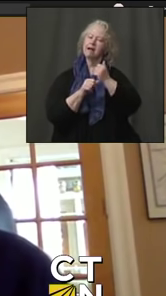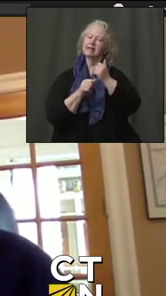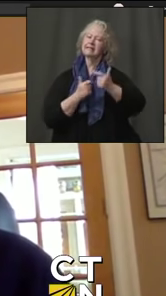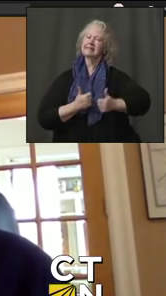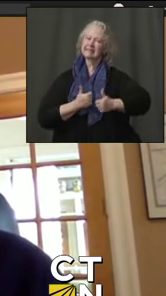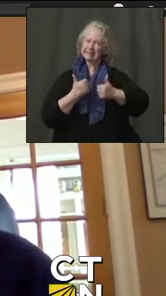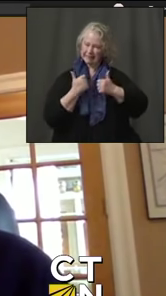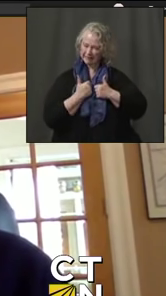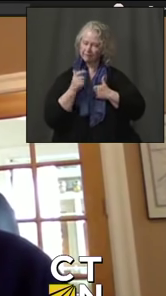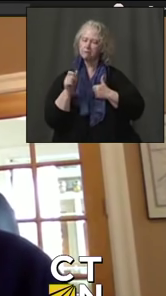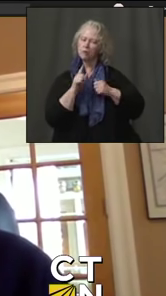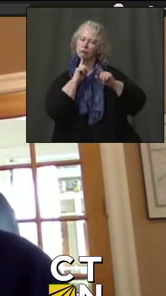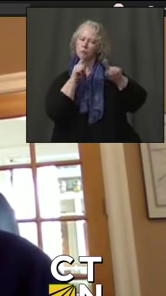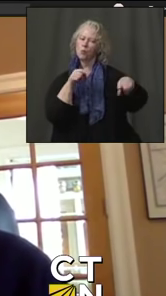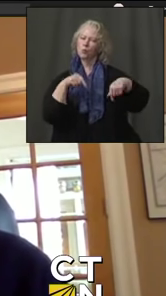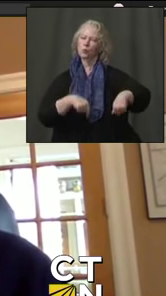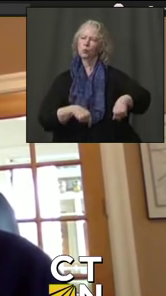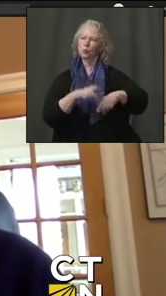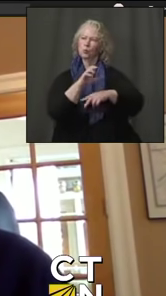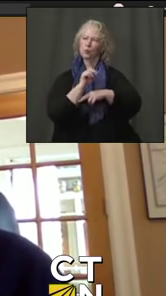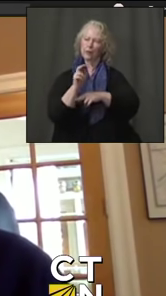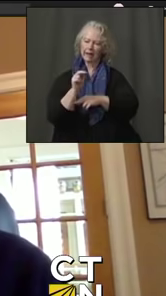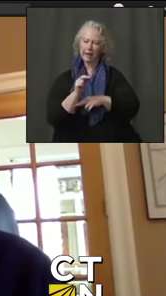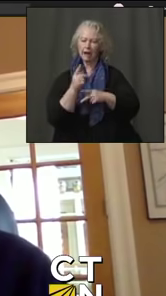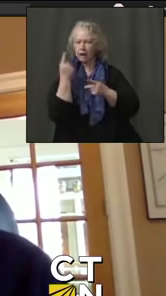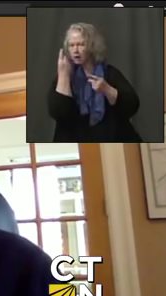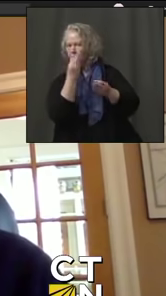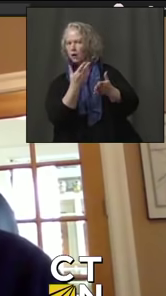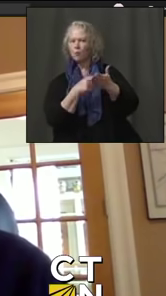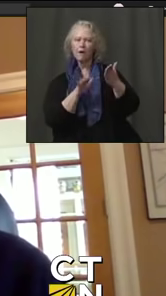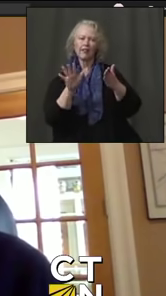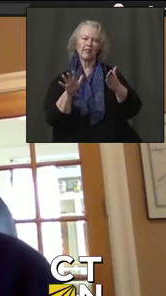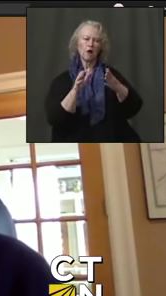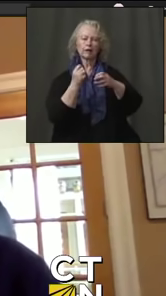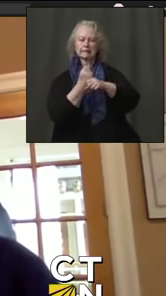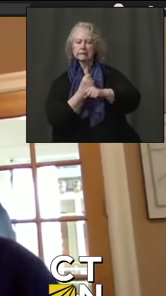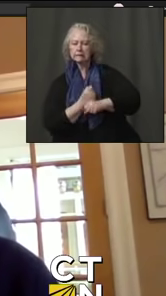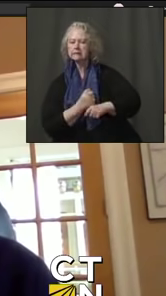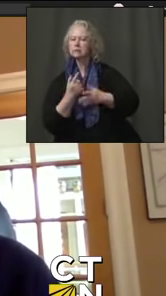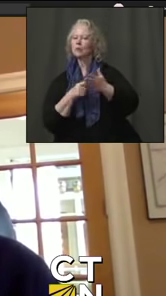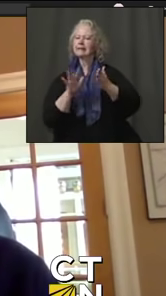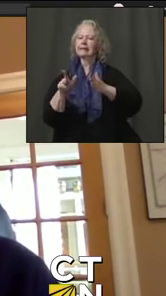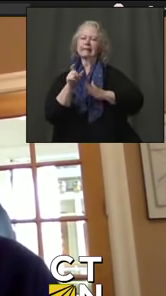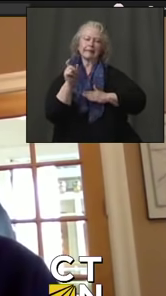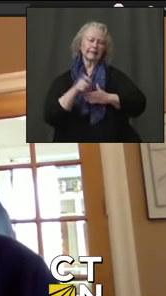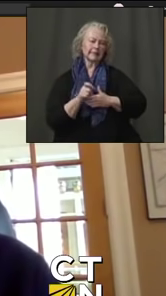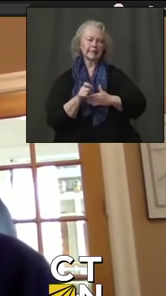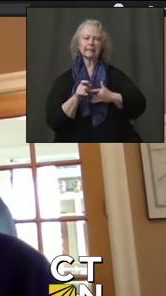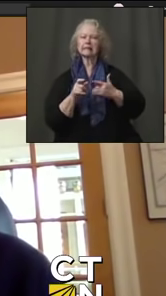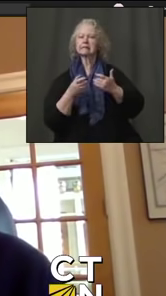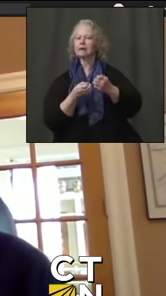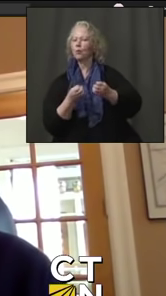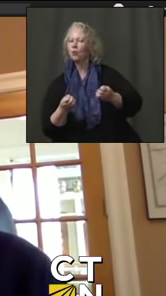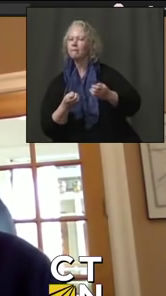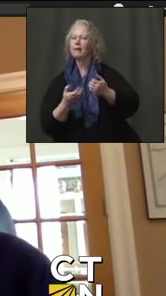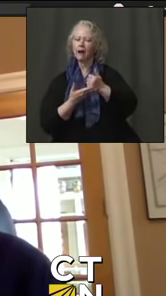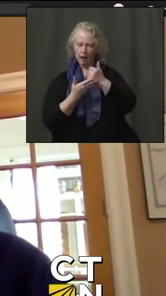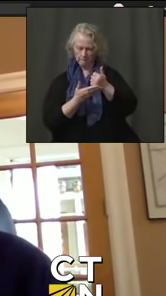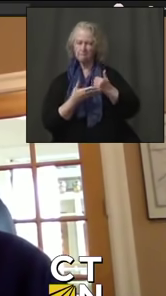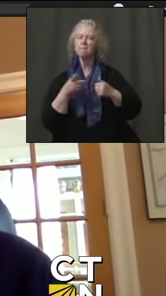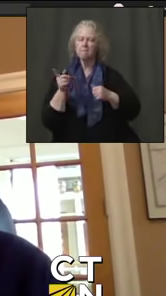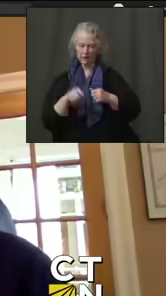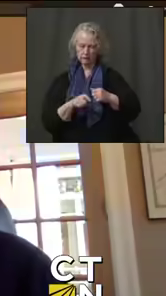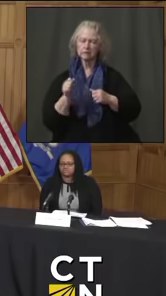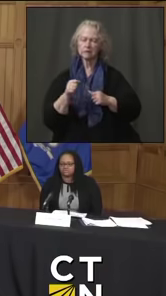also report to the state with their status, their statistics, and any needs that they have from a mutual aid perspective. Thank you.